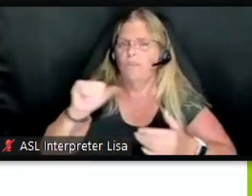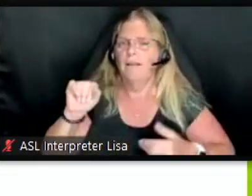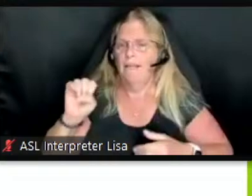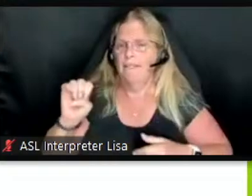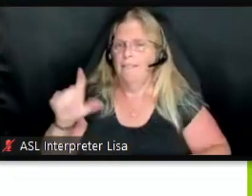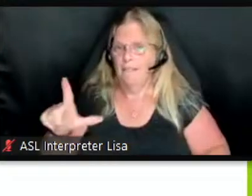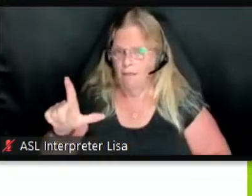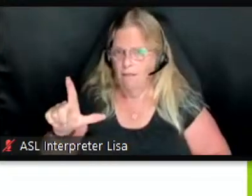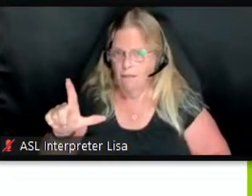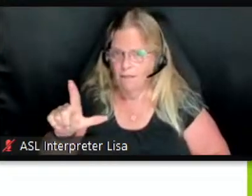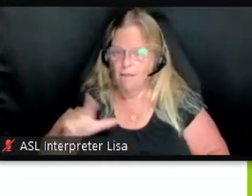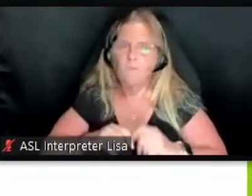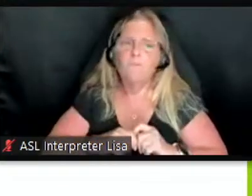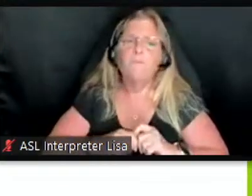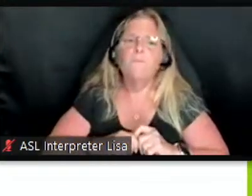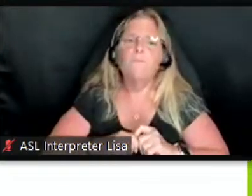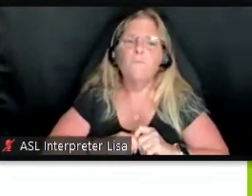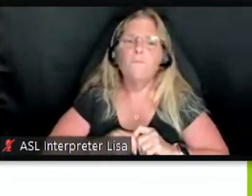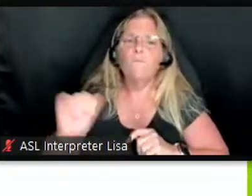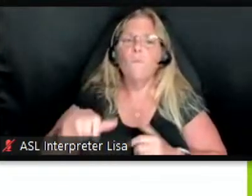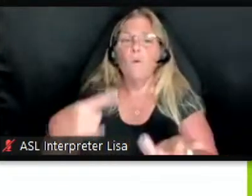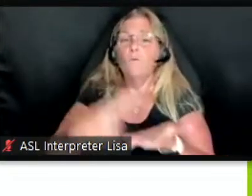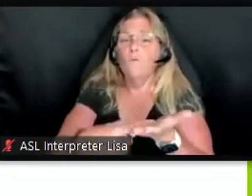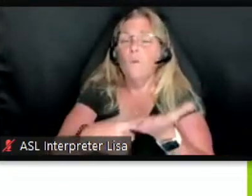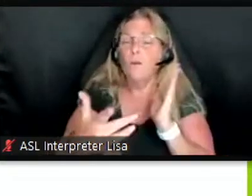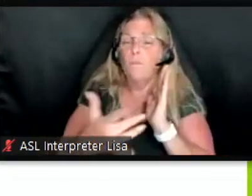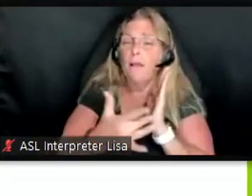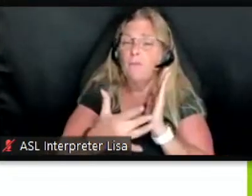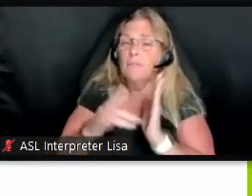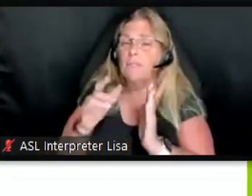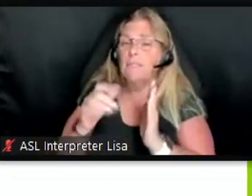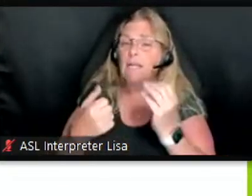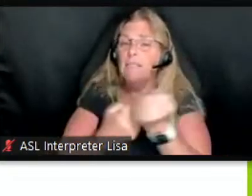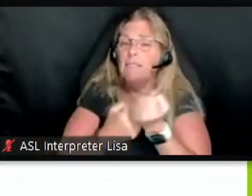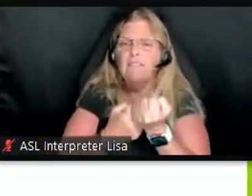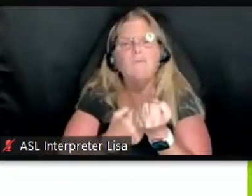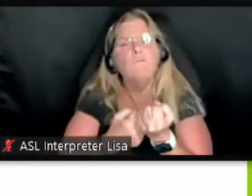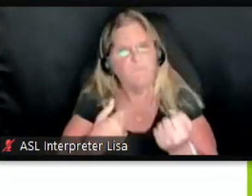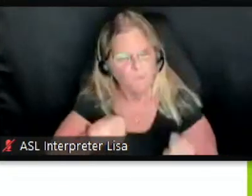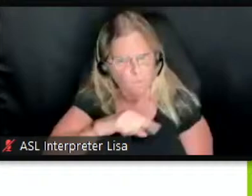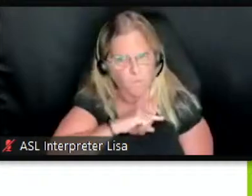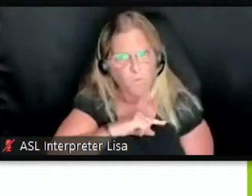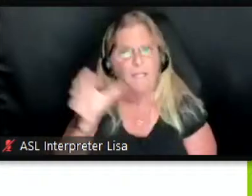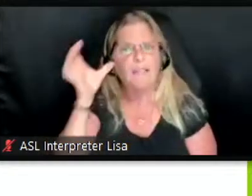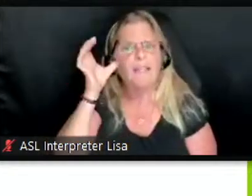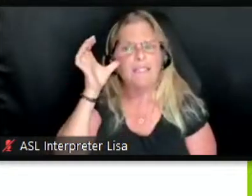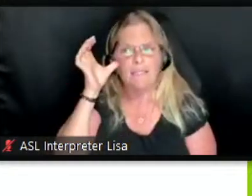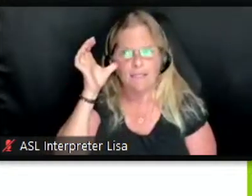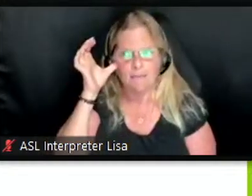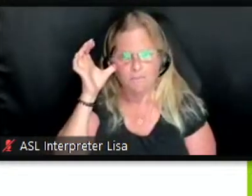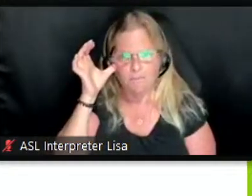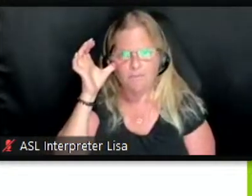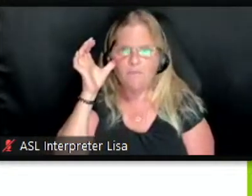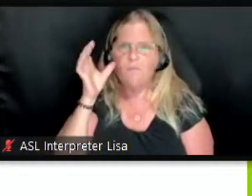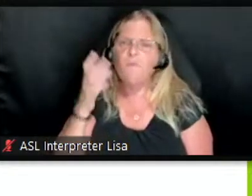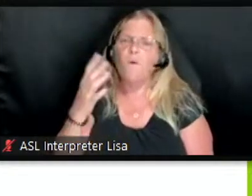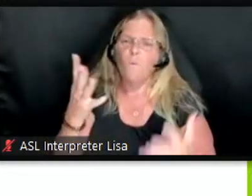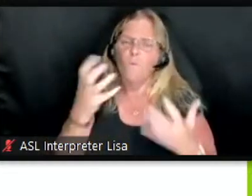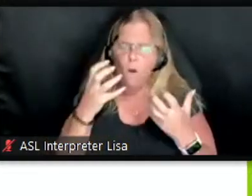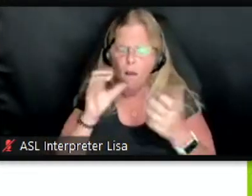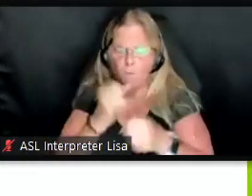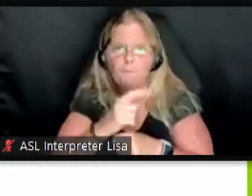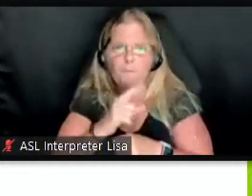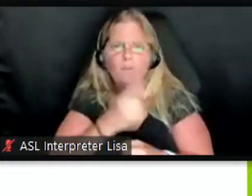also listening when we talked about technical assistance. The request is about in our technical assistance to make it more digestible, to bring out